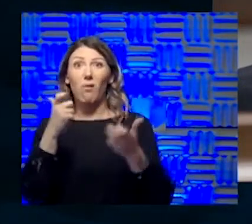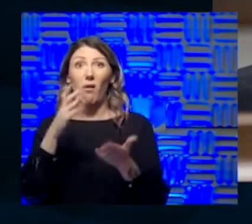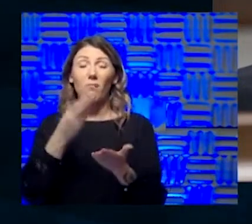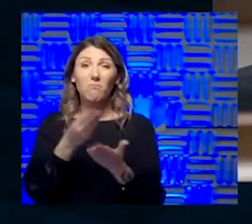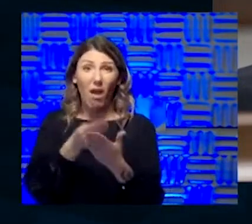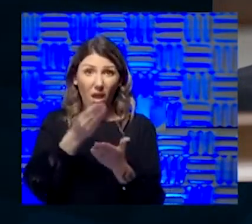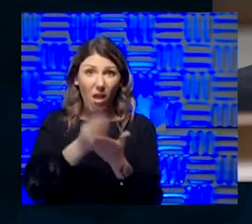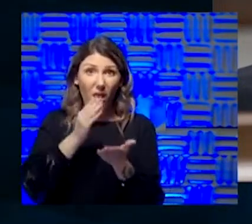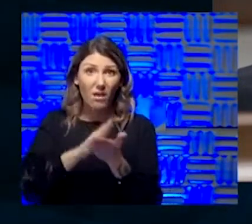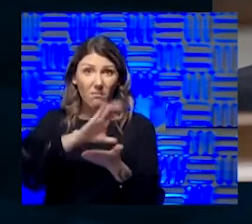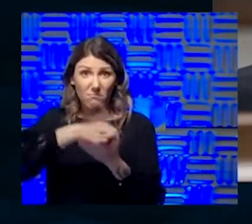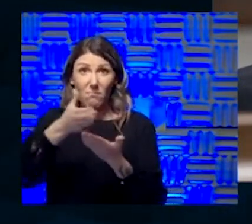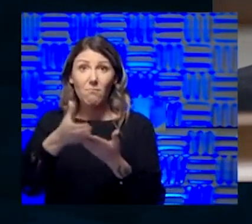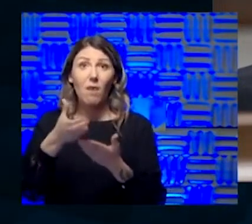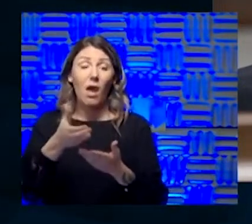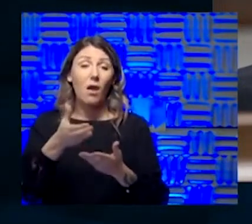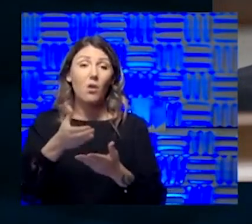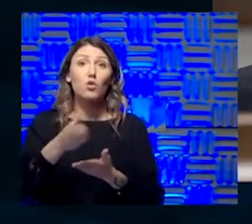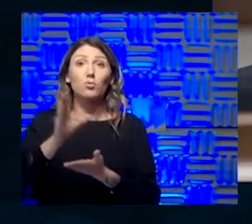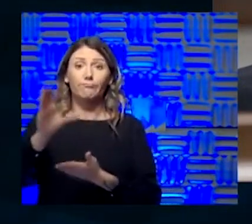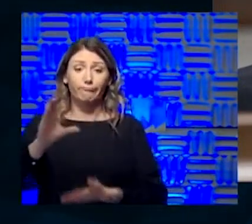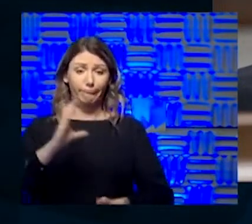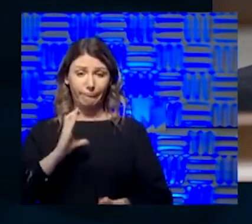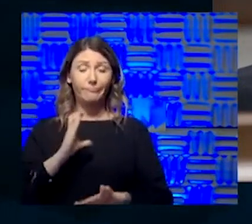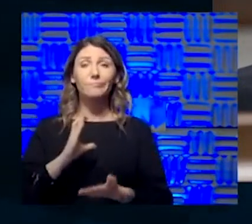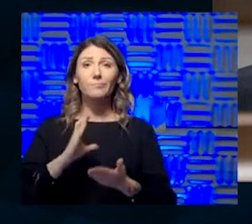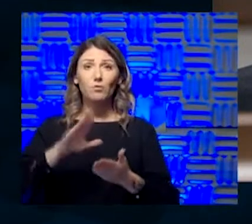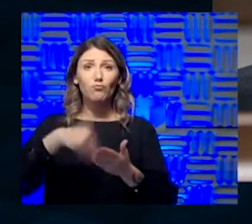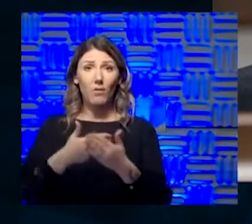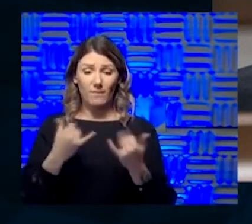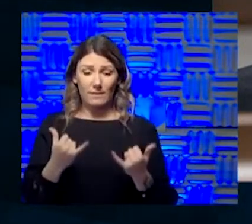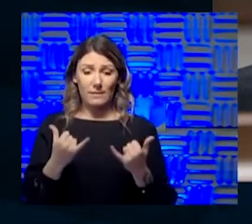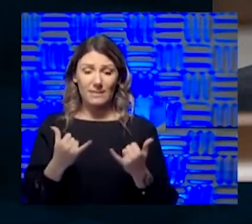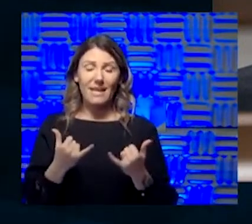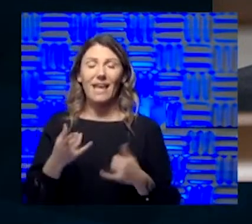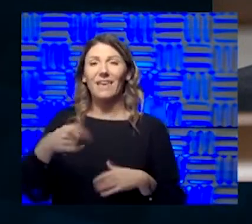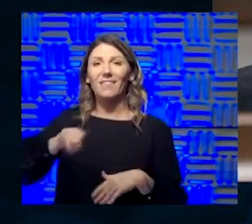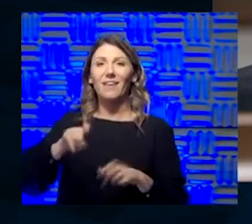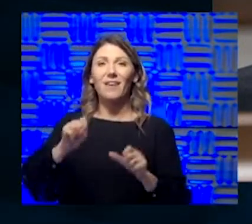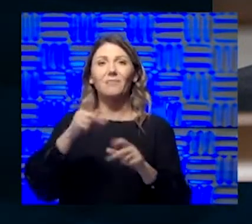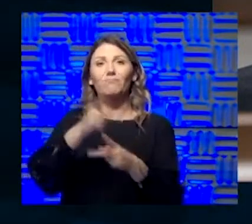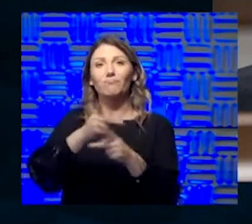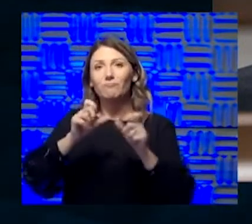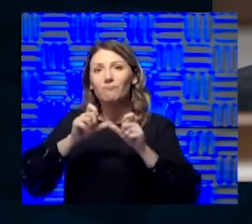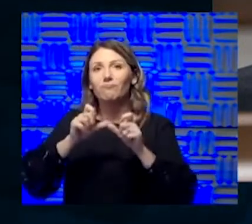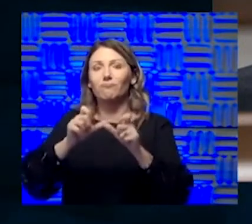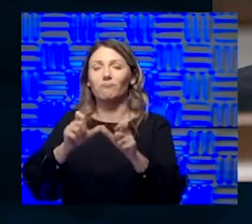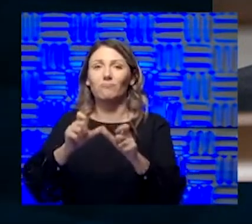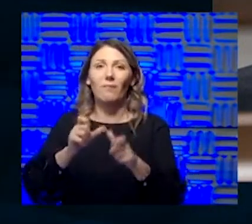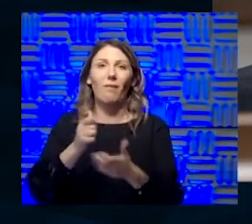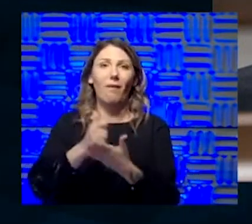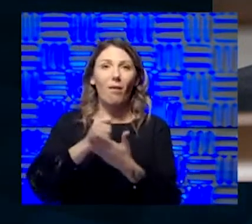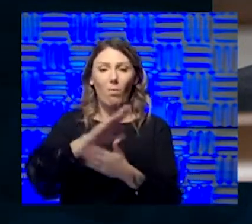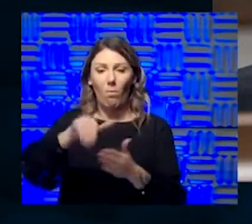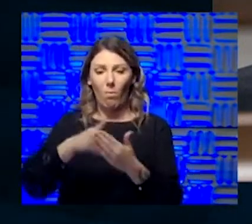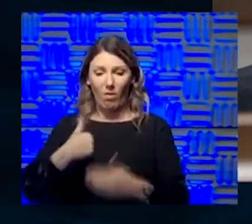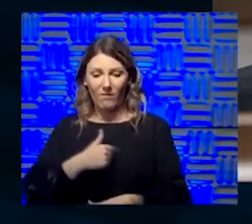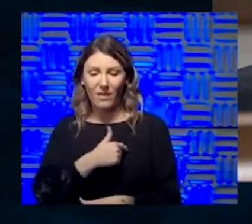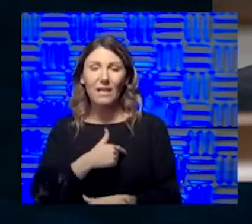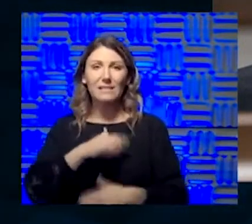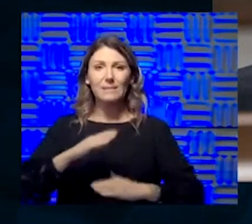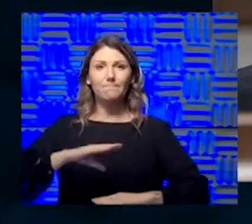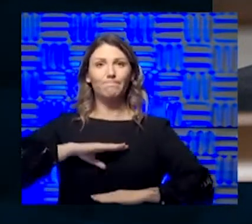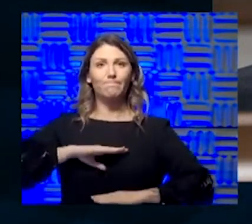fund arriving today, which again keeps them in the position in which they can help all of us stay healthy and meet the needs as